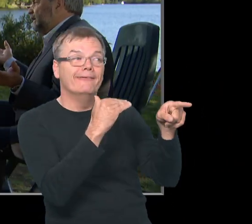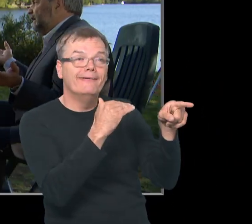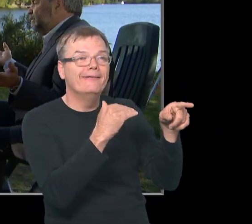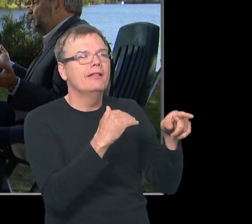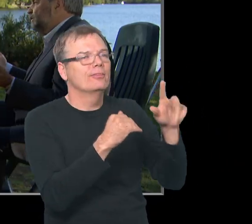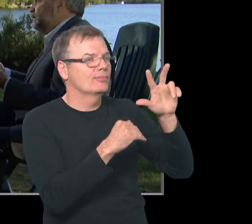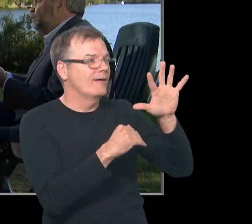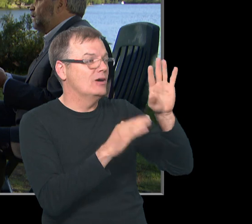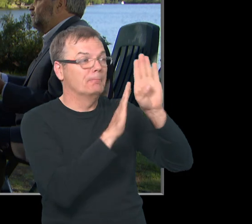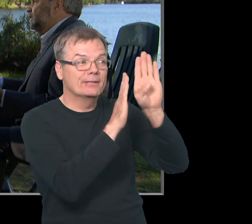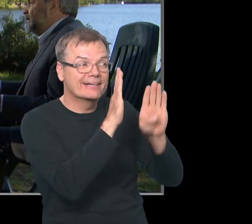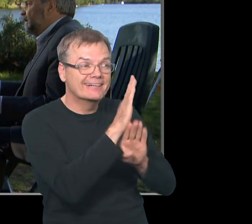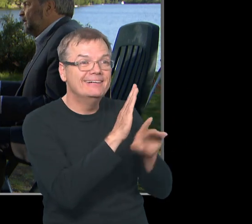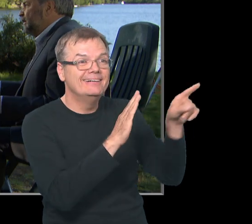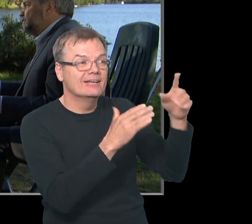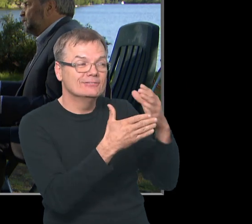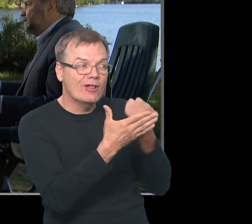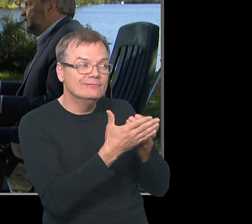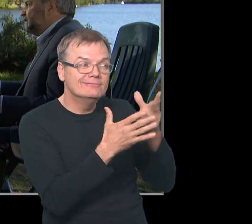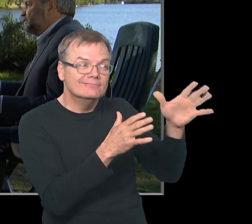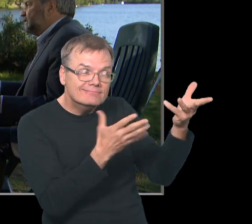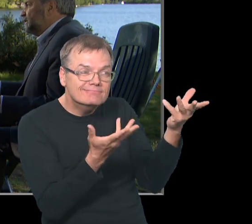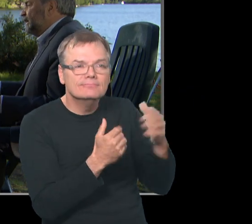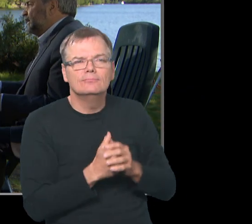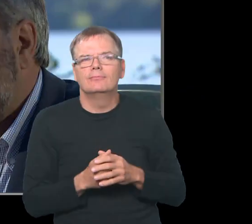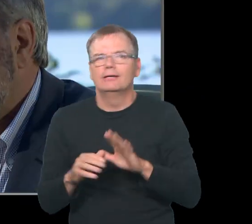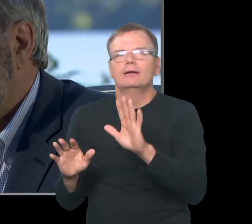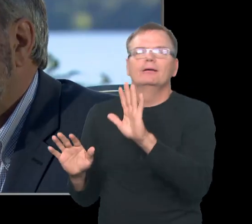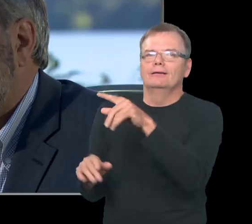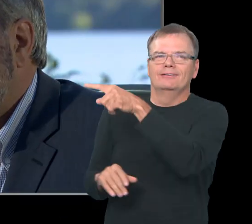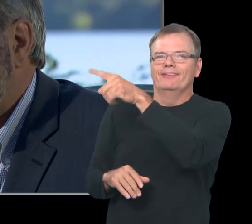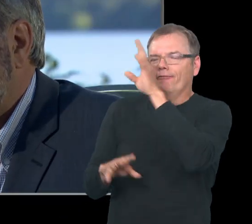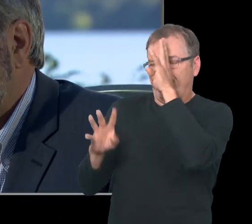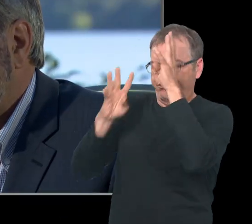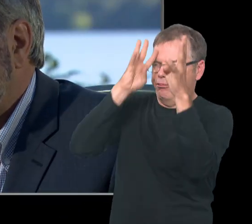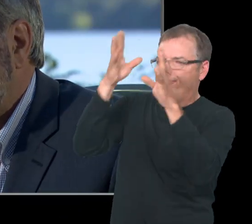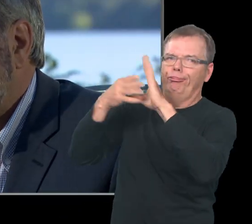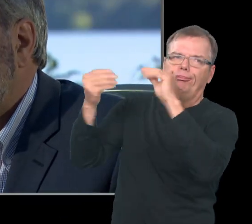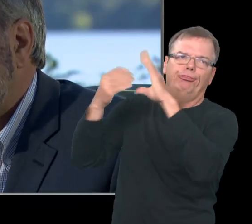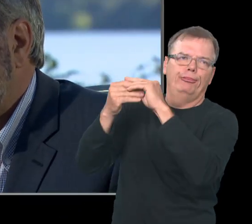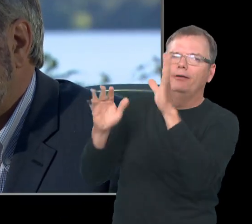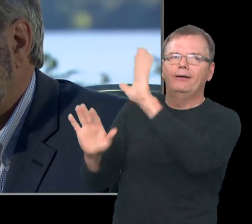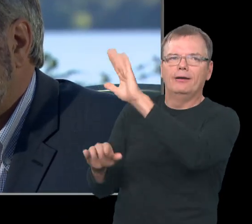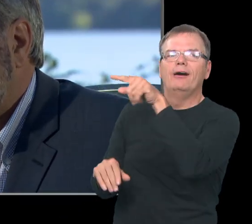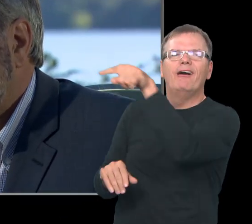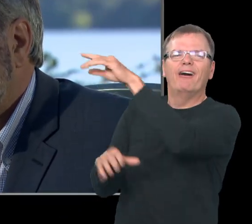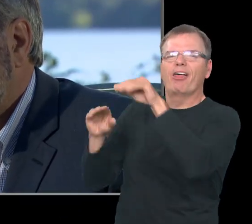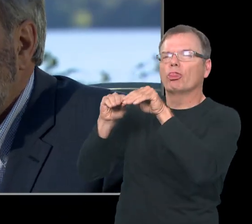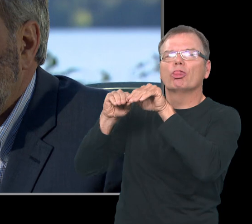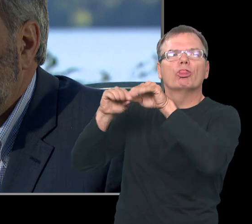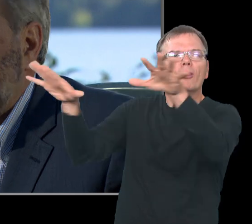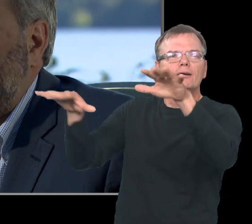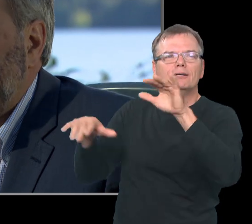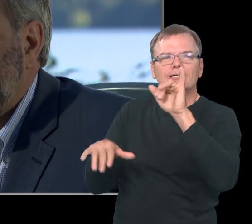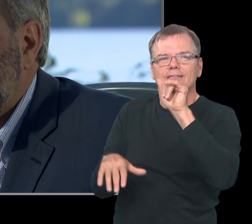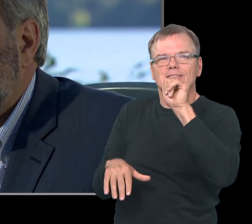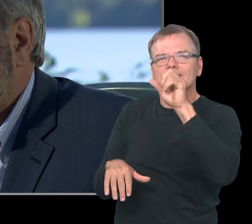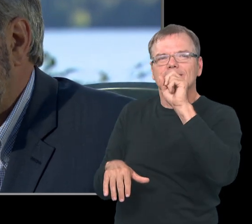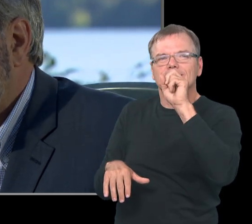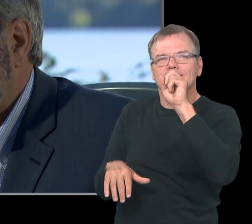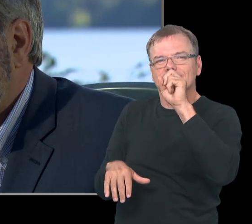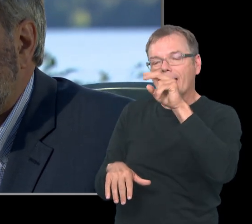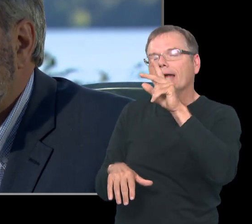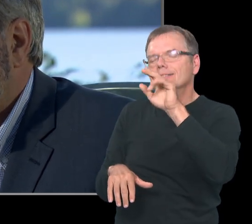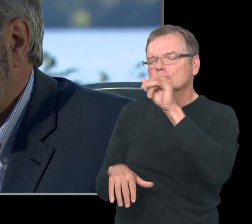that they're making up. We looked at one of the line items when they sent out Jason Kenney. On one item, on housing, he was off by a factor of five. He